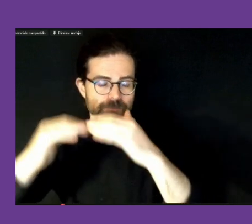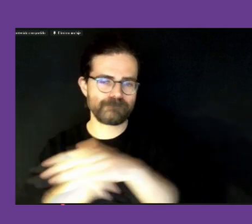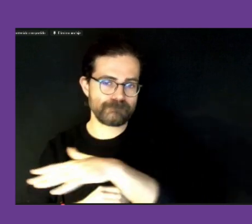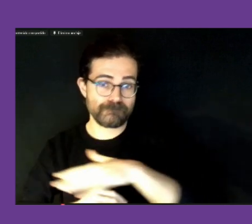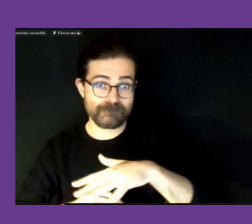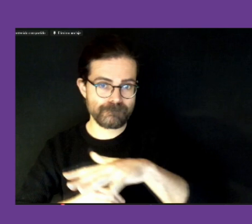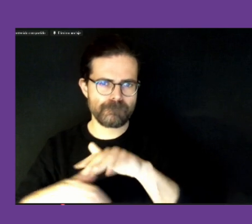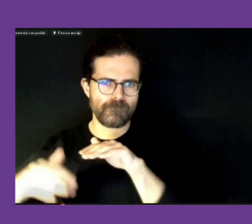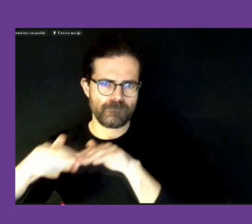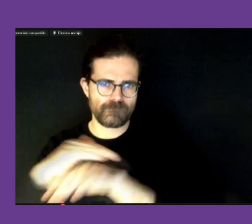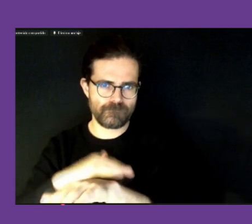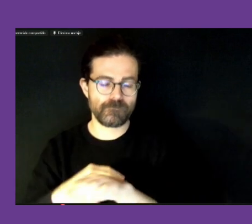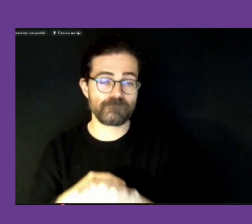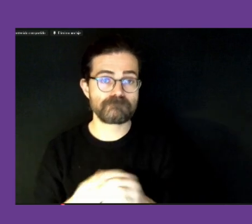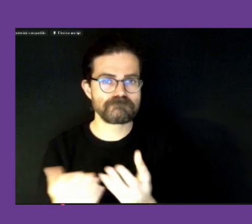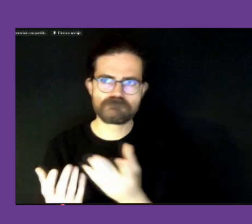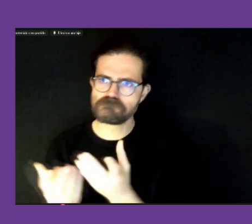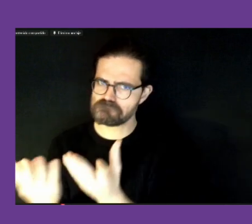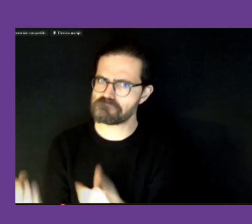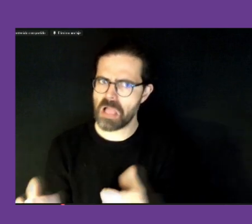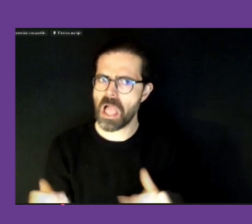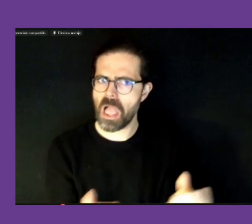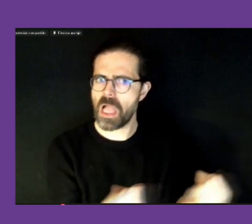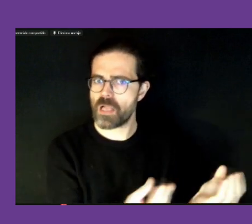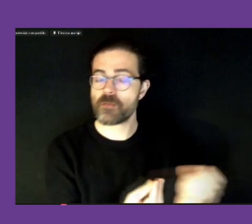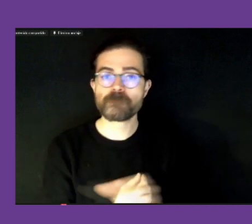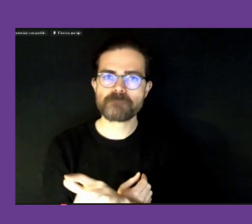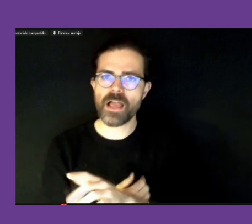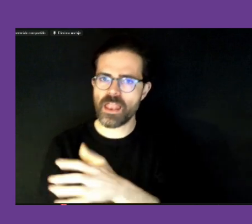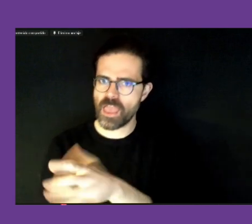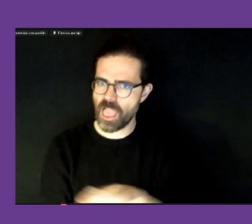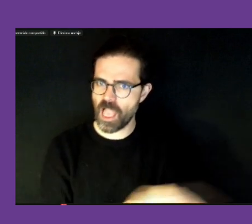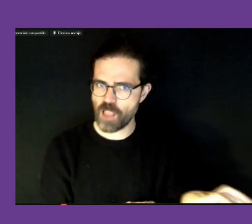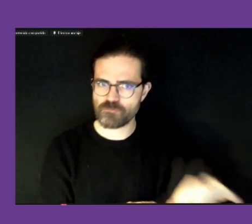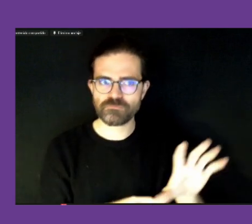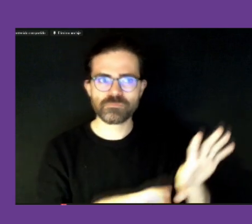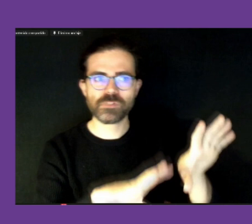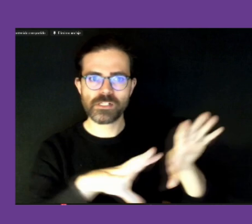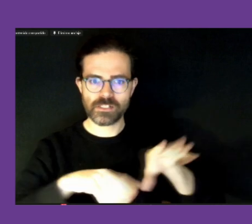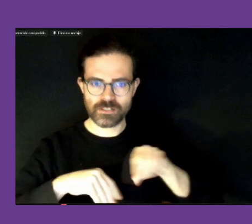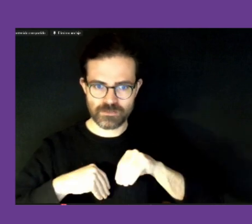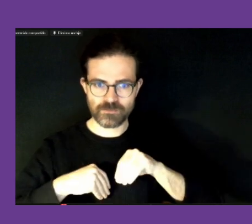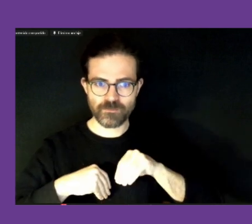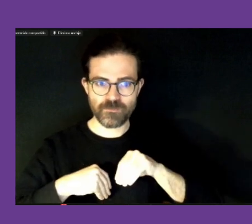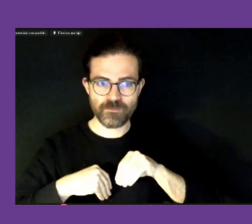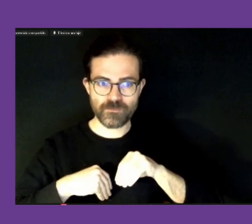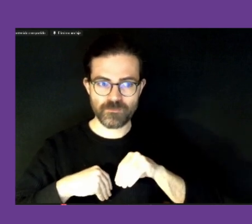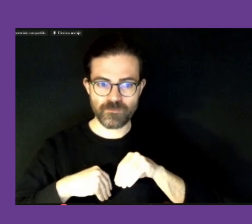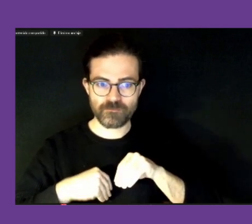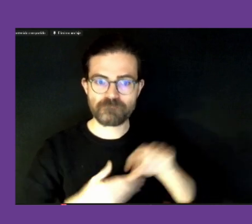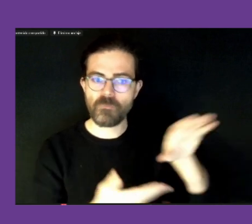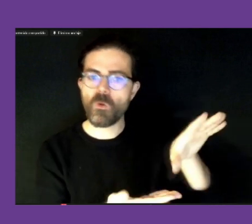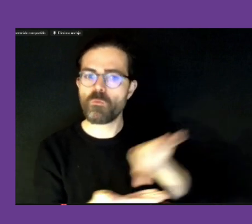states, surprisingly, have adopted this, have decided to adopt this Annex 3, and as it has to